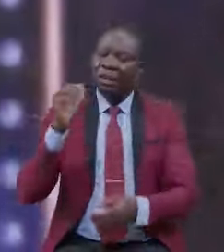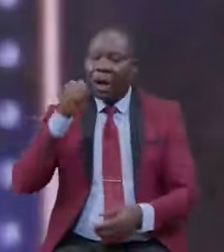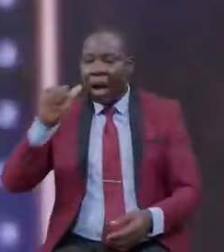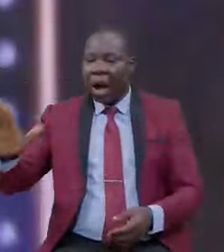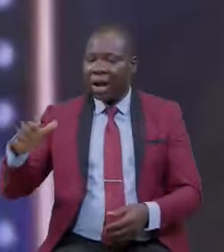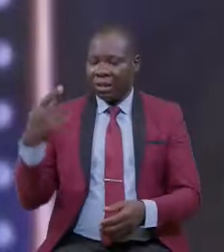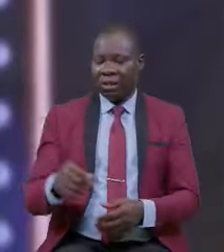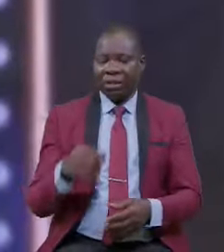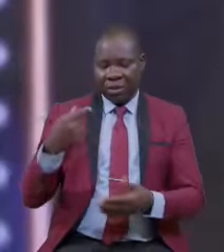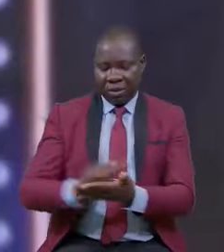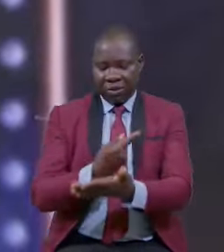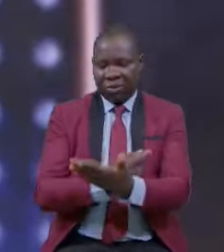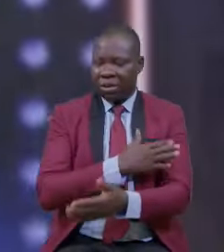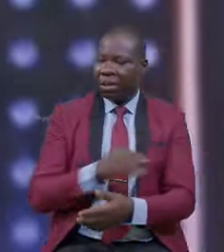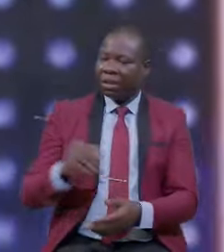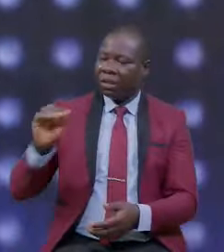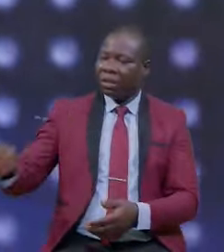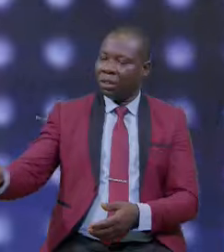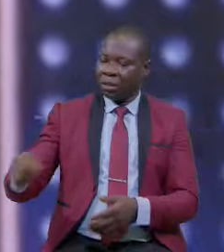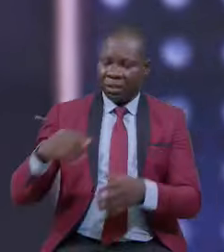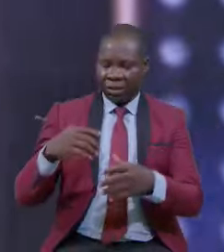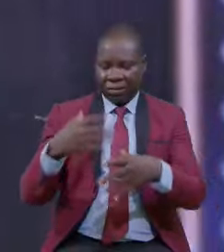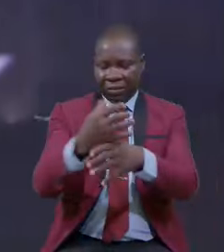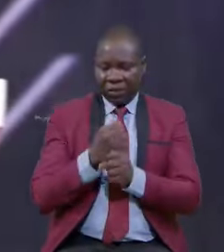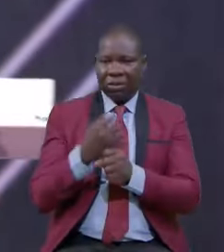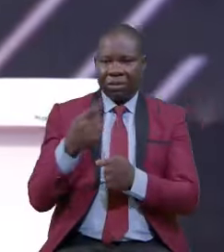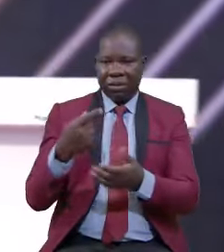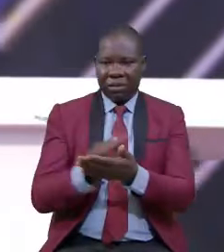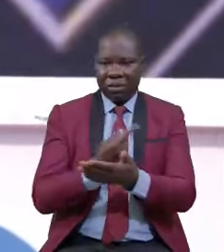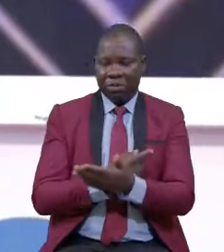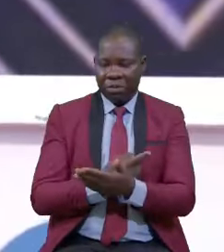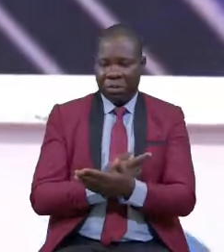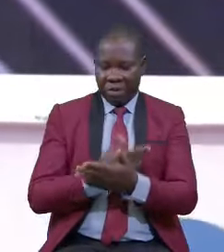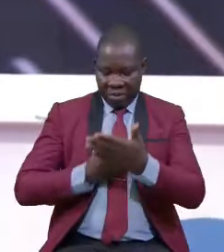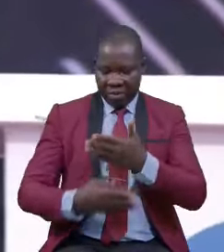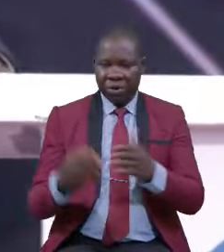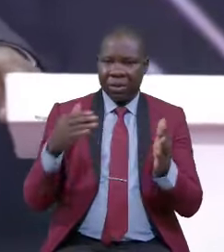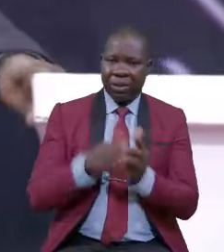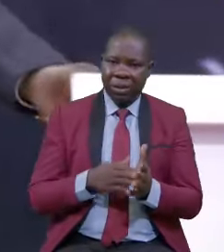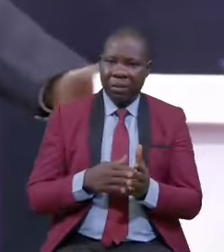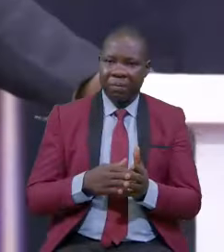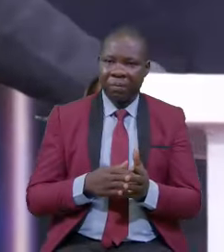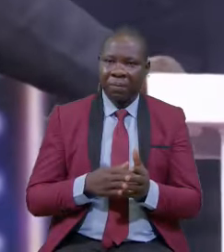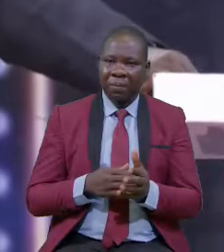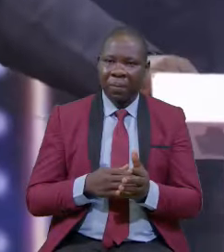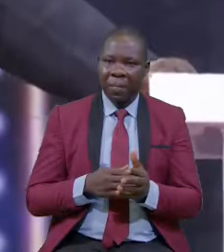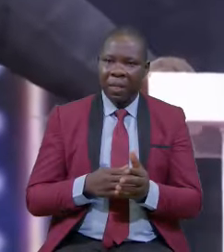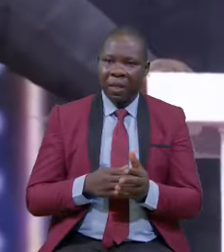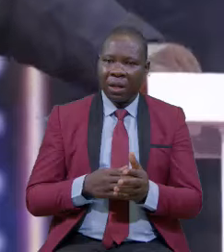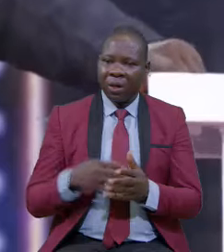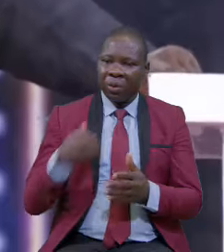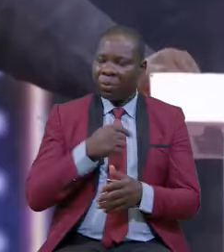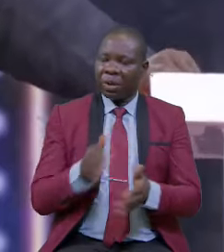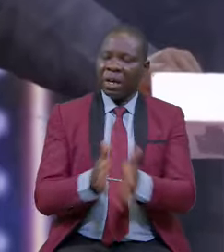the gospel. Hold on. Born again. We stayed there. We said, where is your husband? And